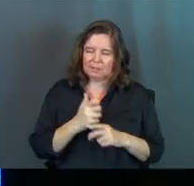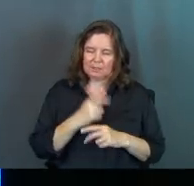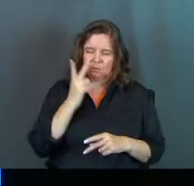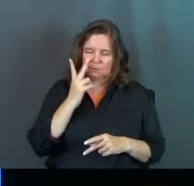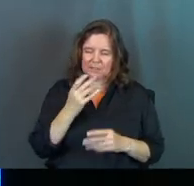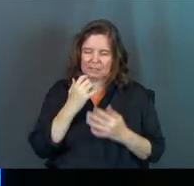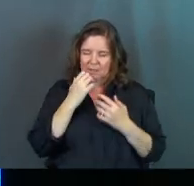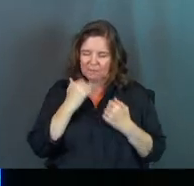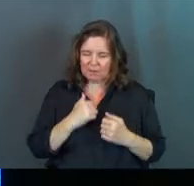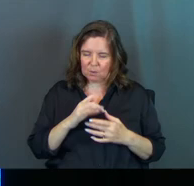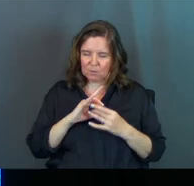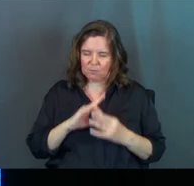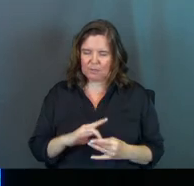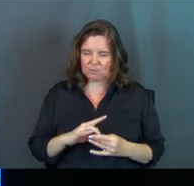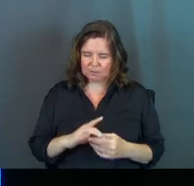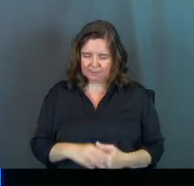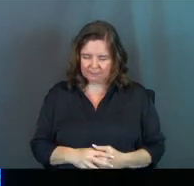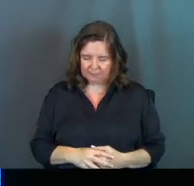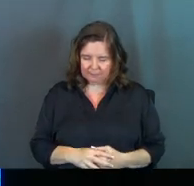get us to see the value of relationship.